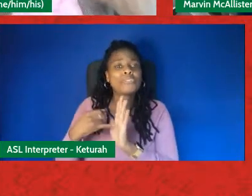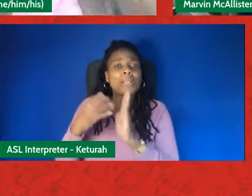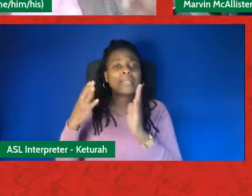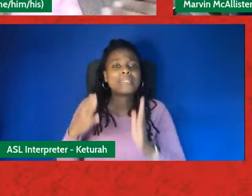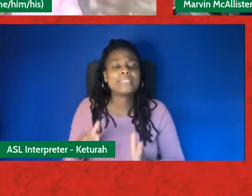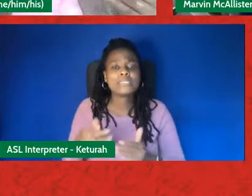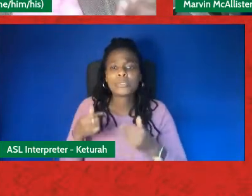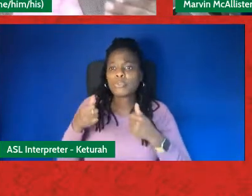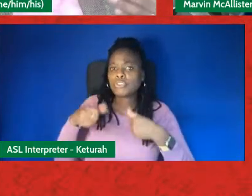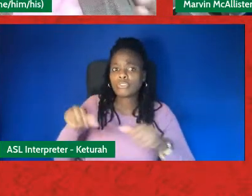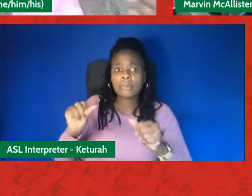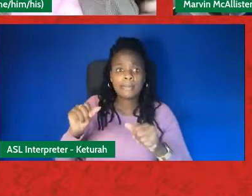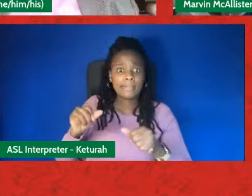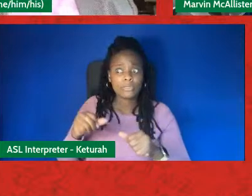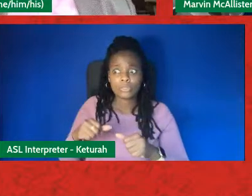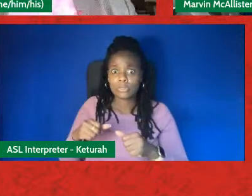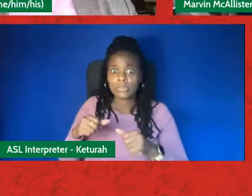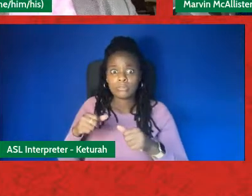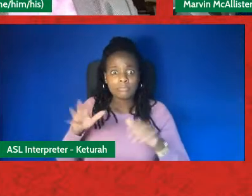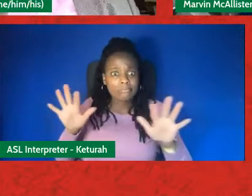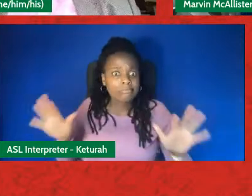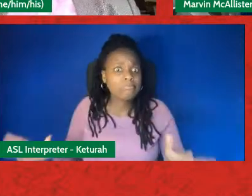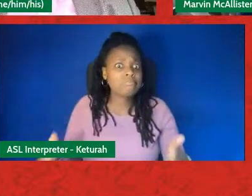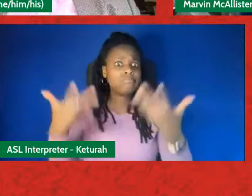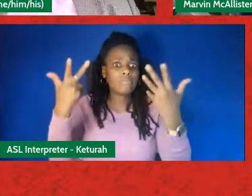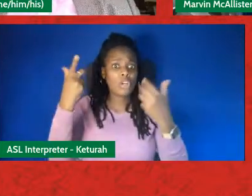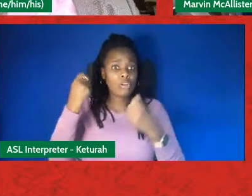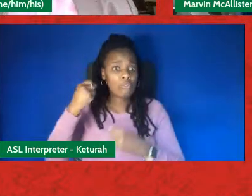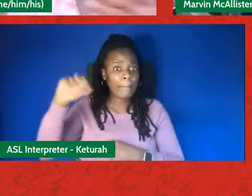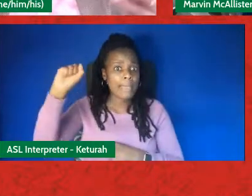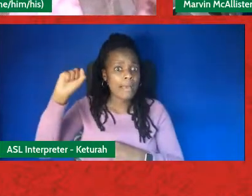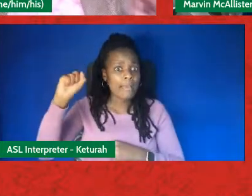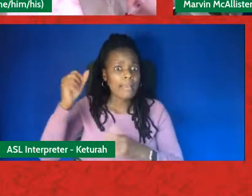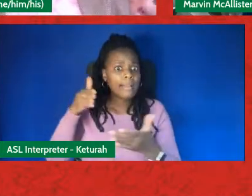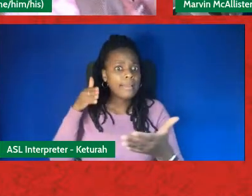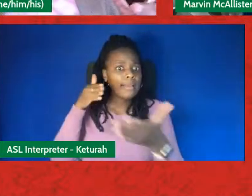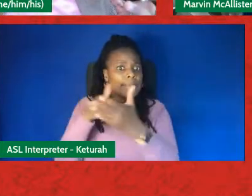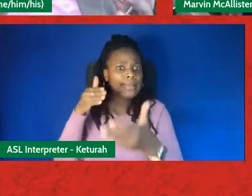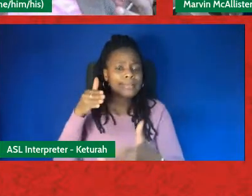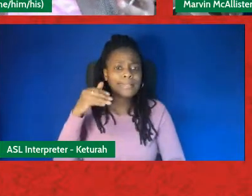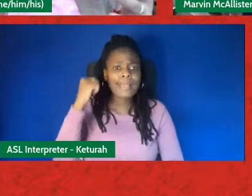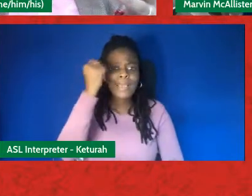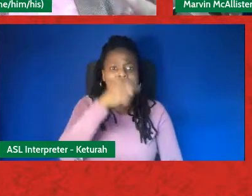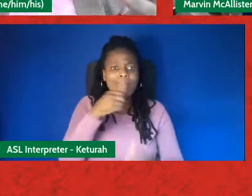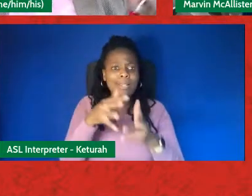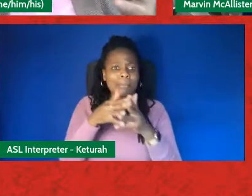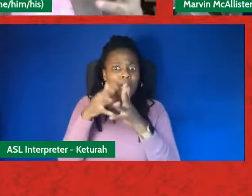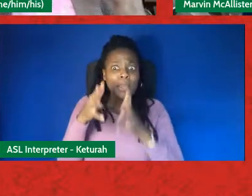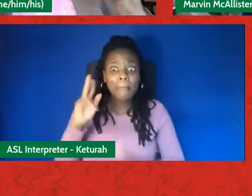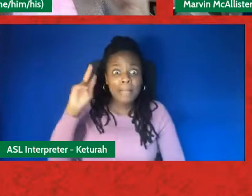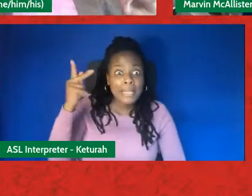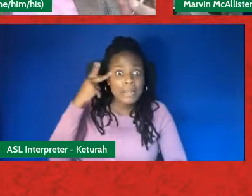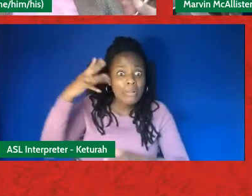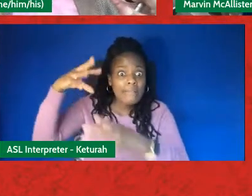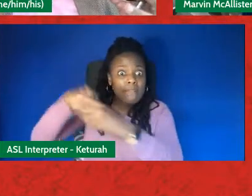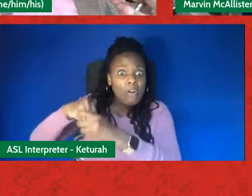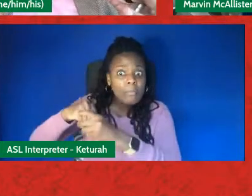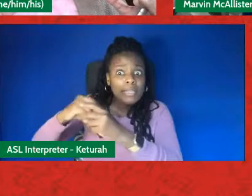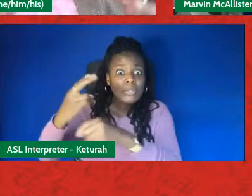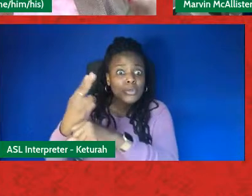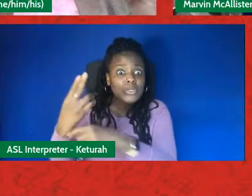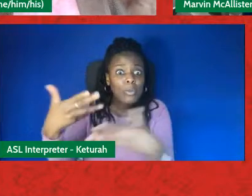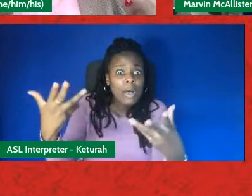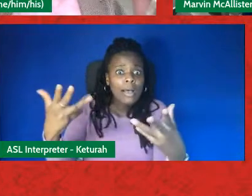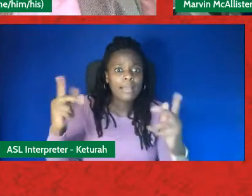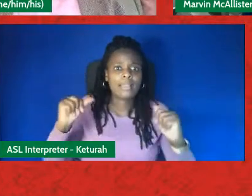foment rebellion against African-American political participation by using the theater. So he actually has a convention in